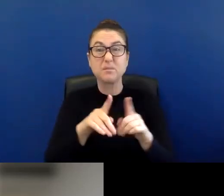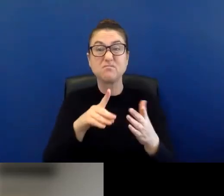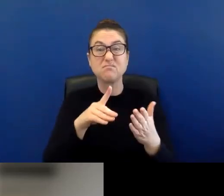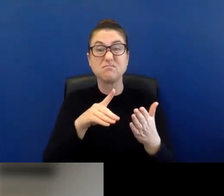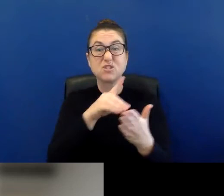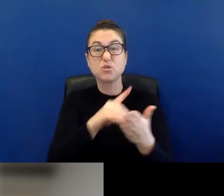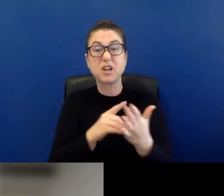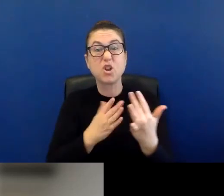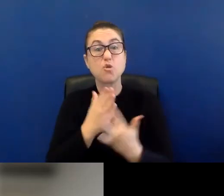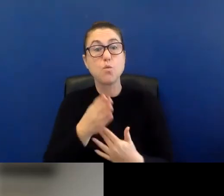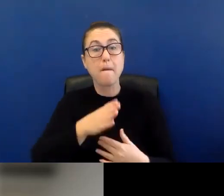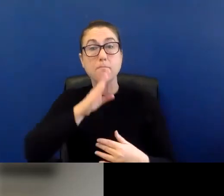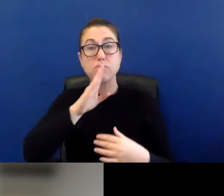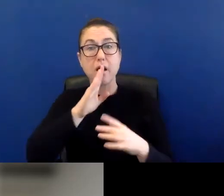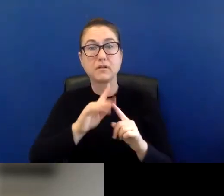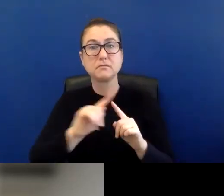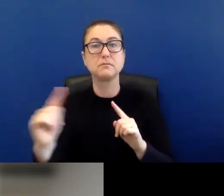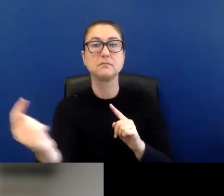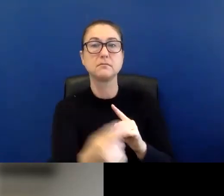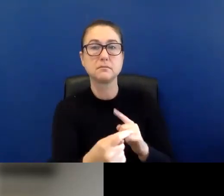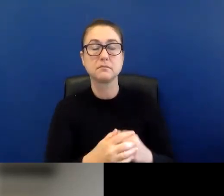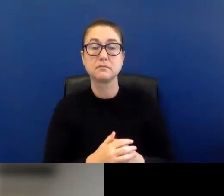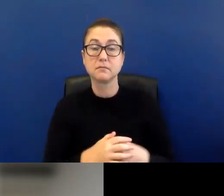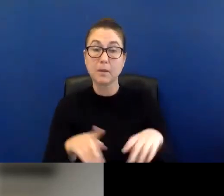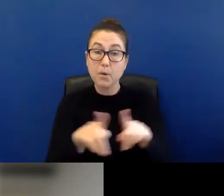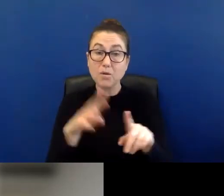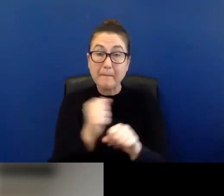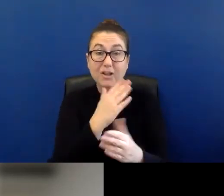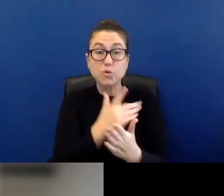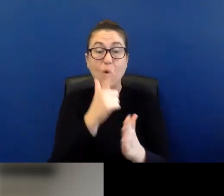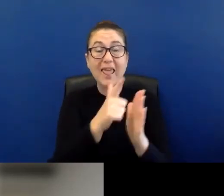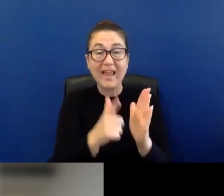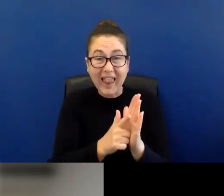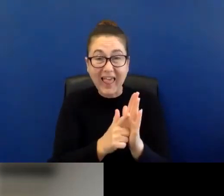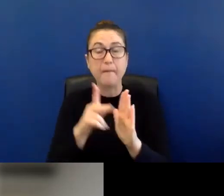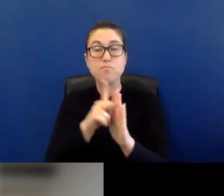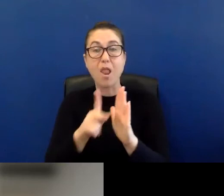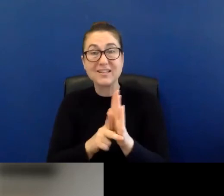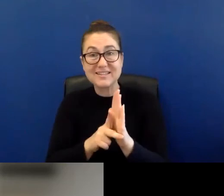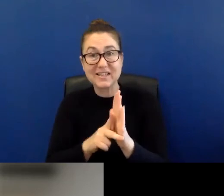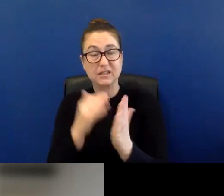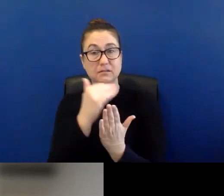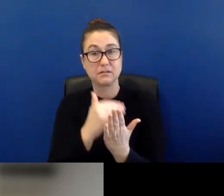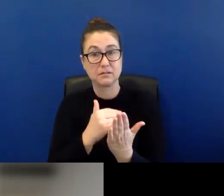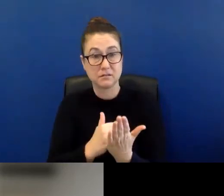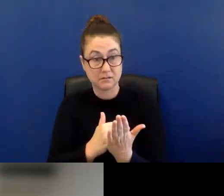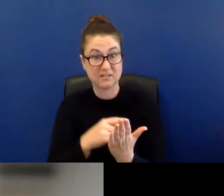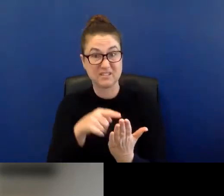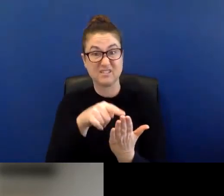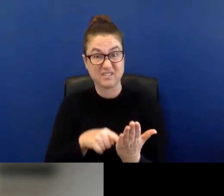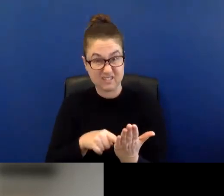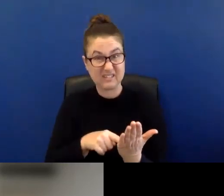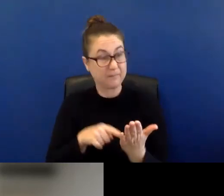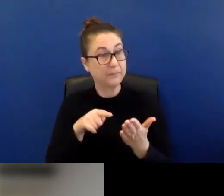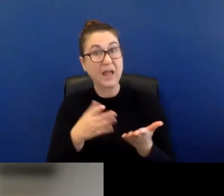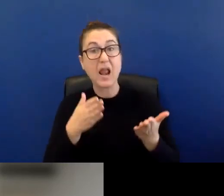actors. But perhaps critically, also ensuring that legal and policy frameworks enable persons with disabilities to fully